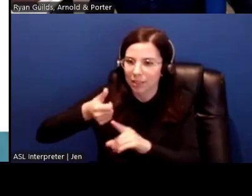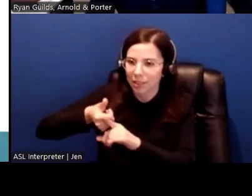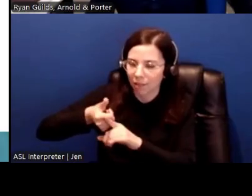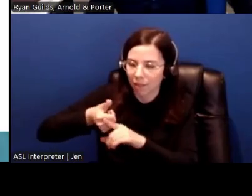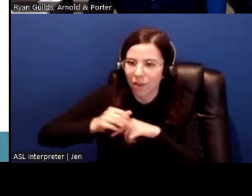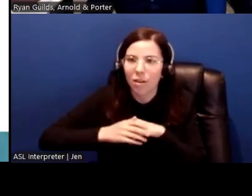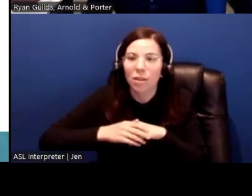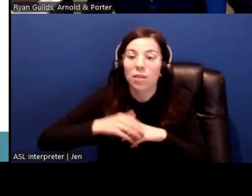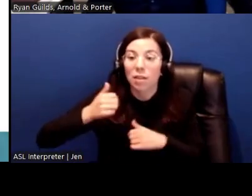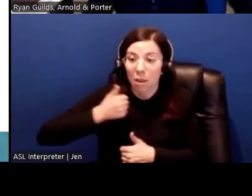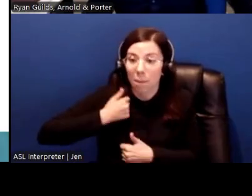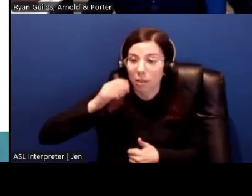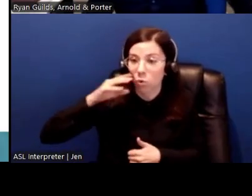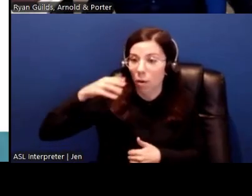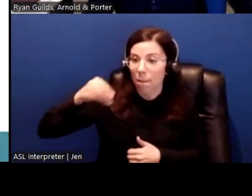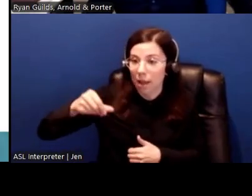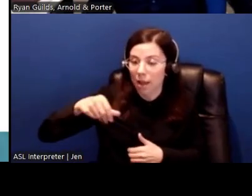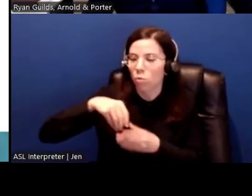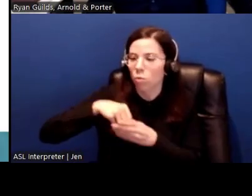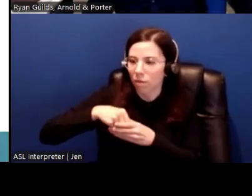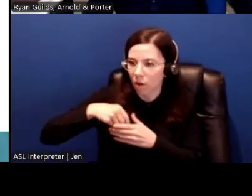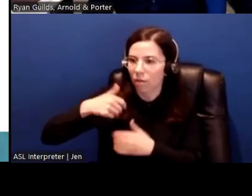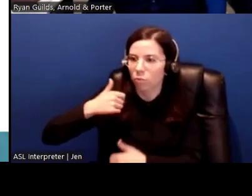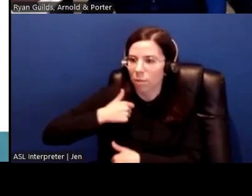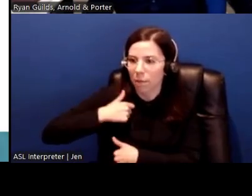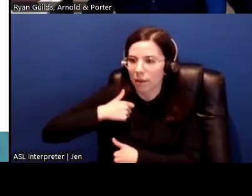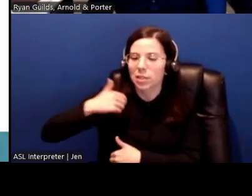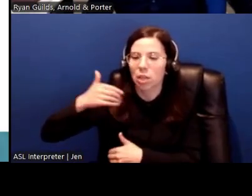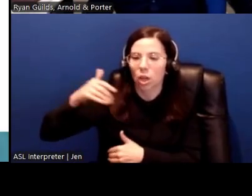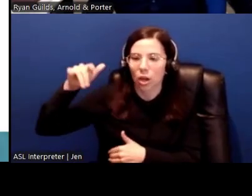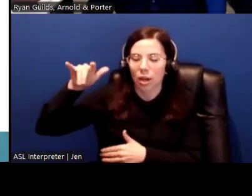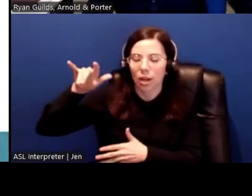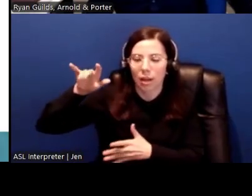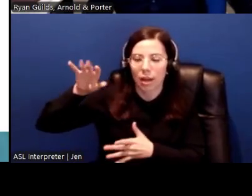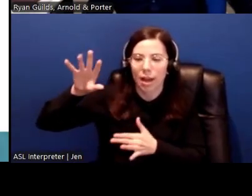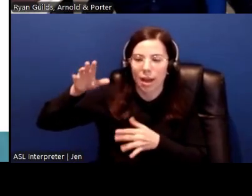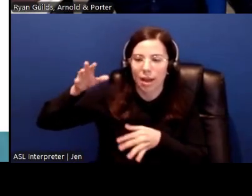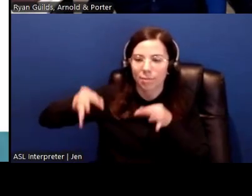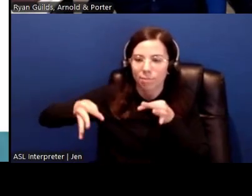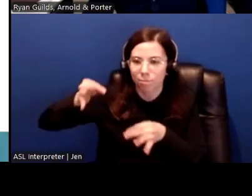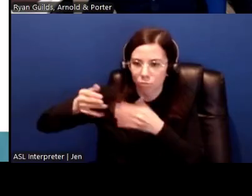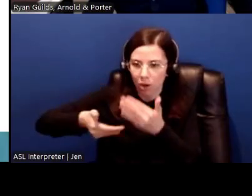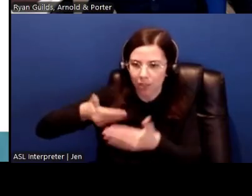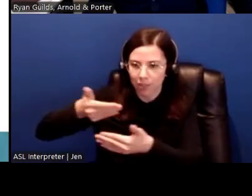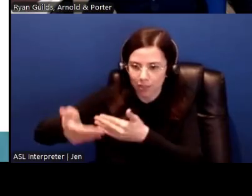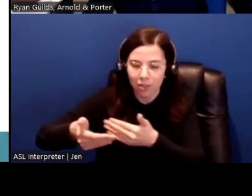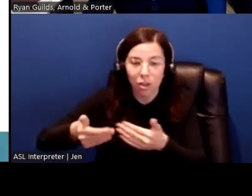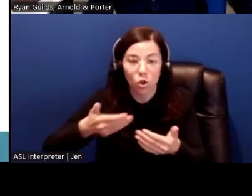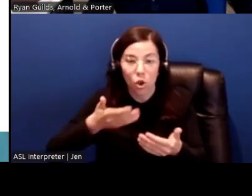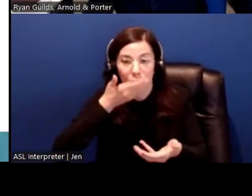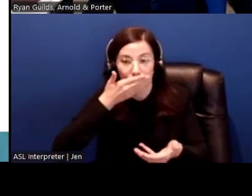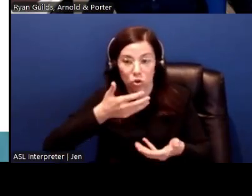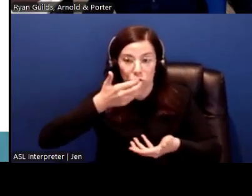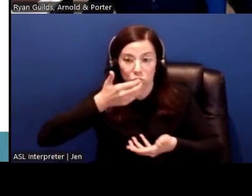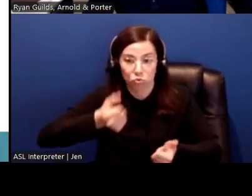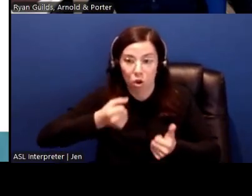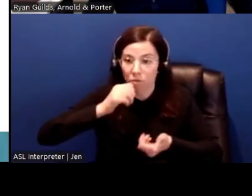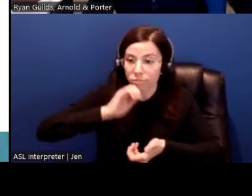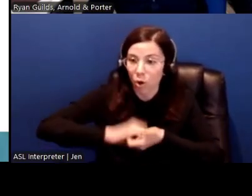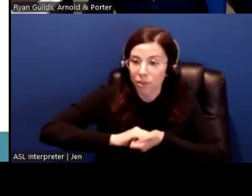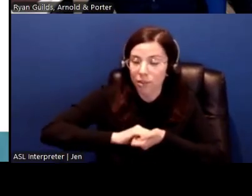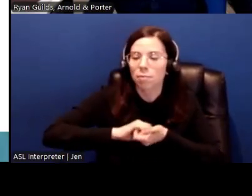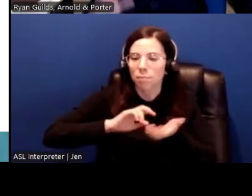pays for as part of the court-martial process. So having those good relationships with them helps to facilitate what is candidly one